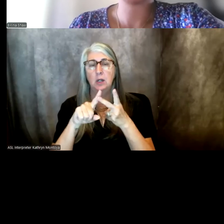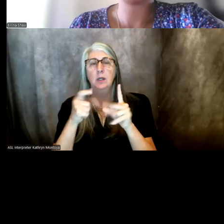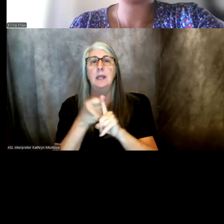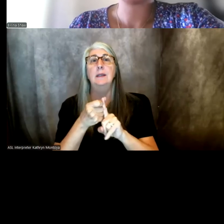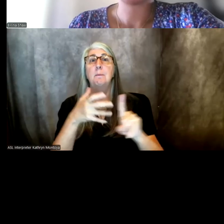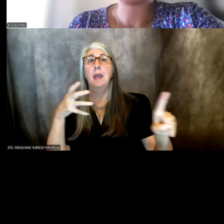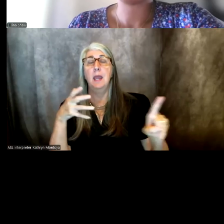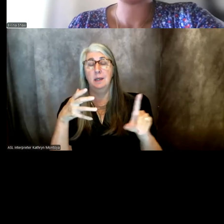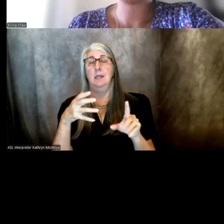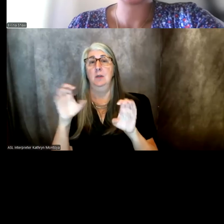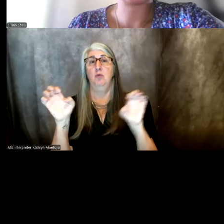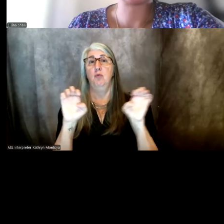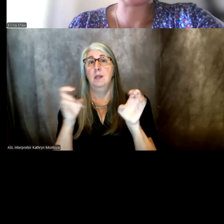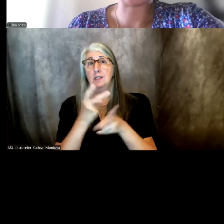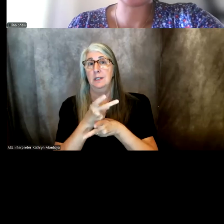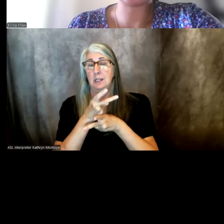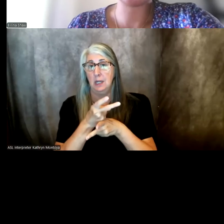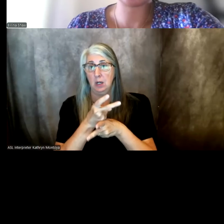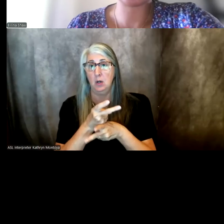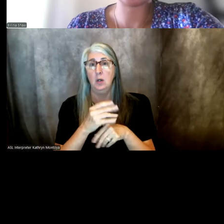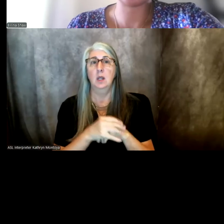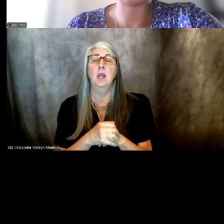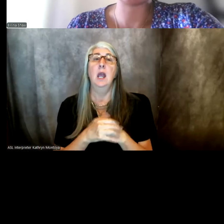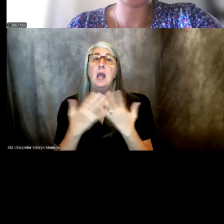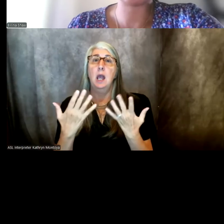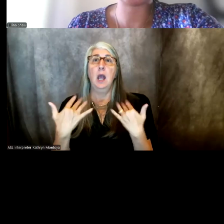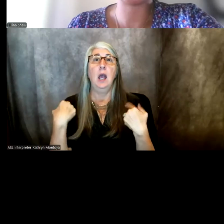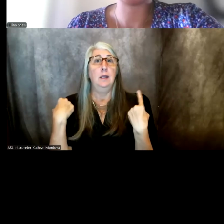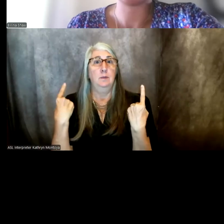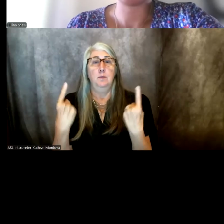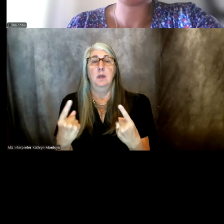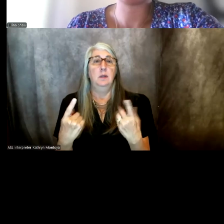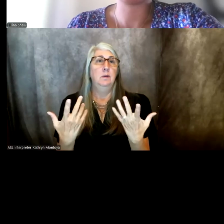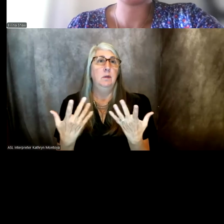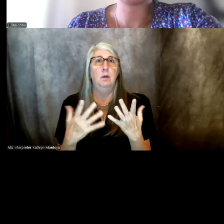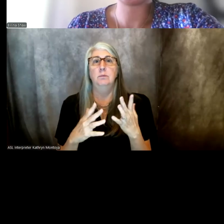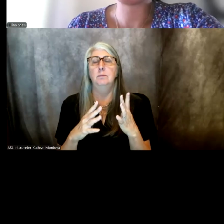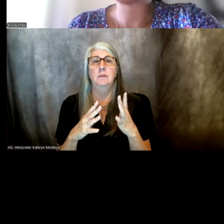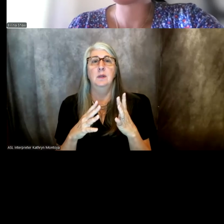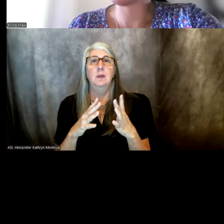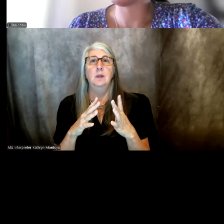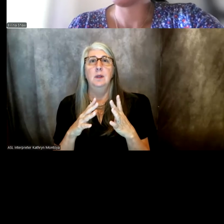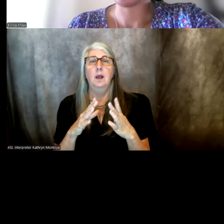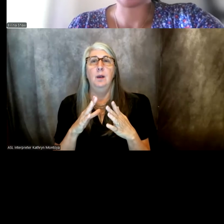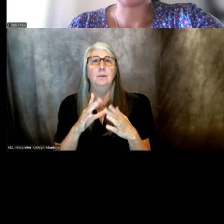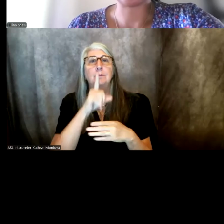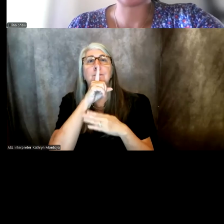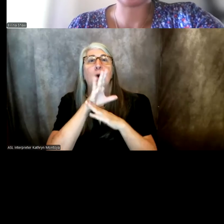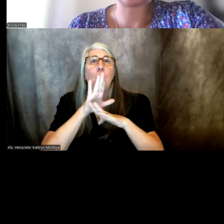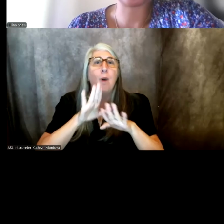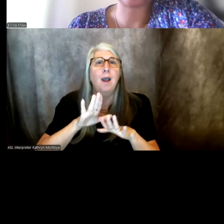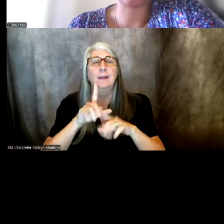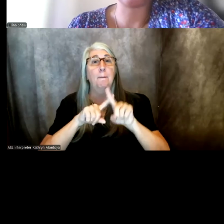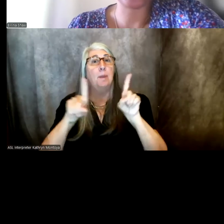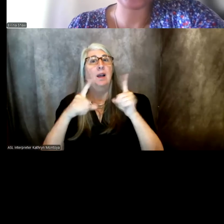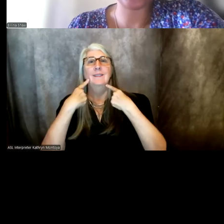really been probably an unsung hero in the expansion of the work and really helping